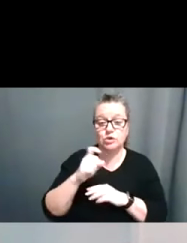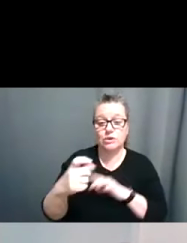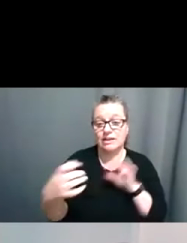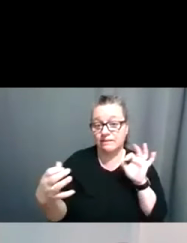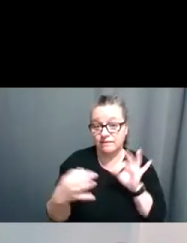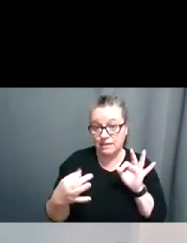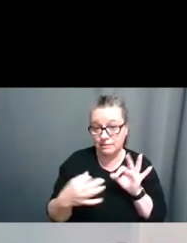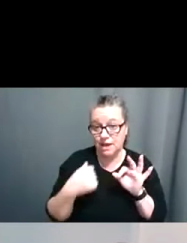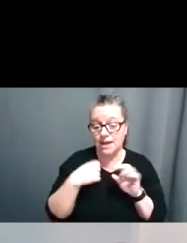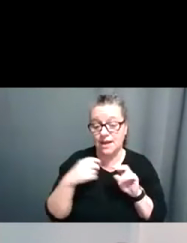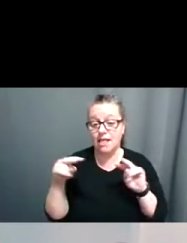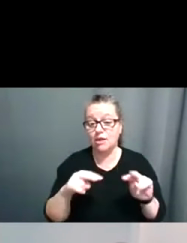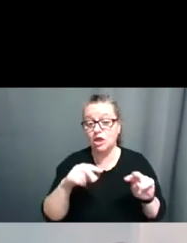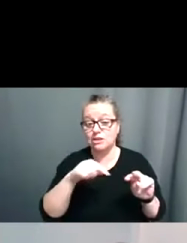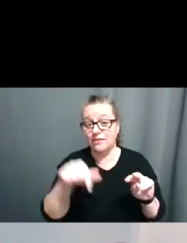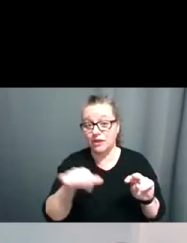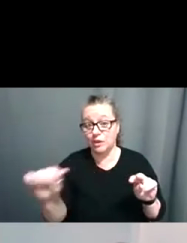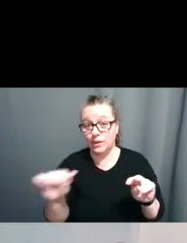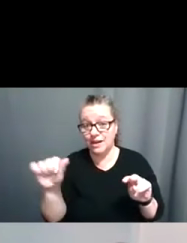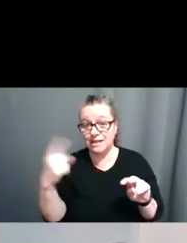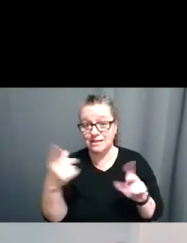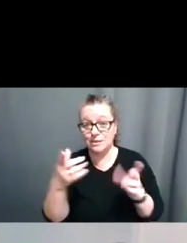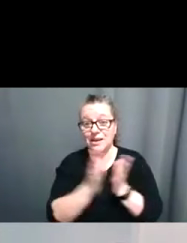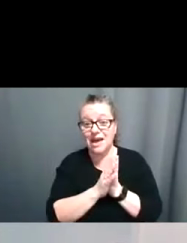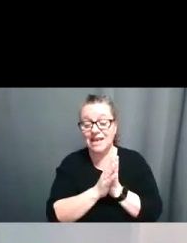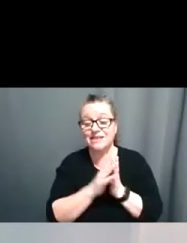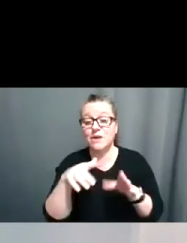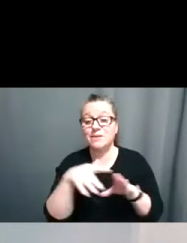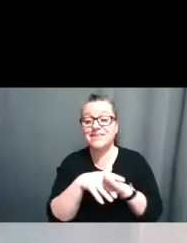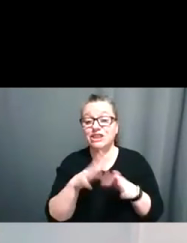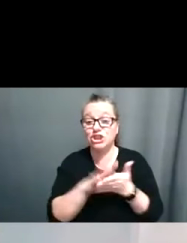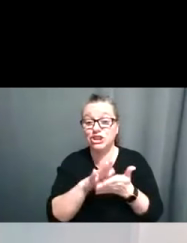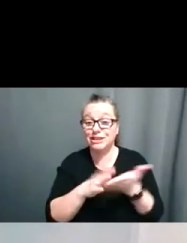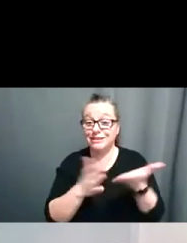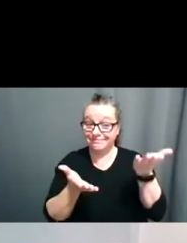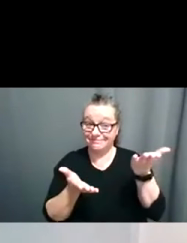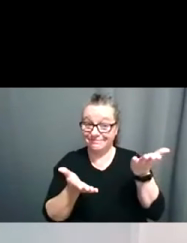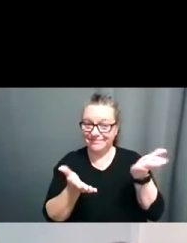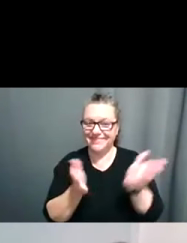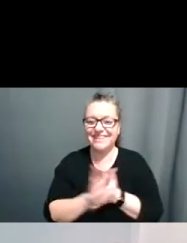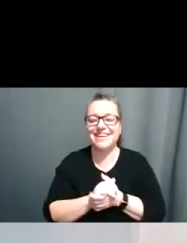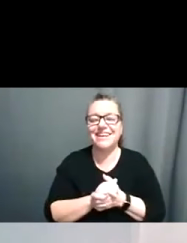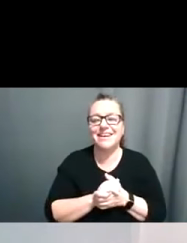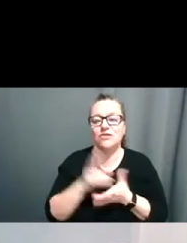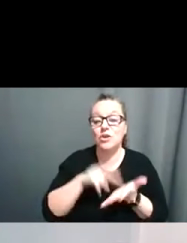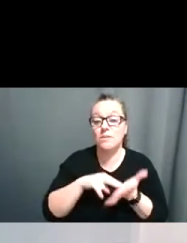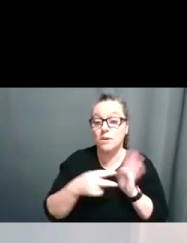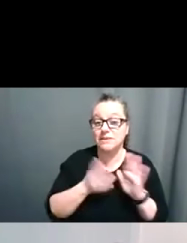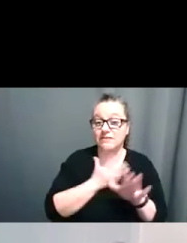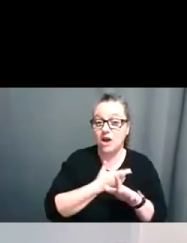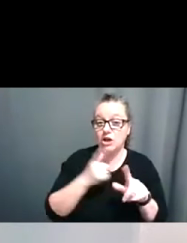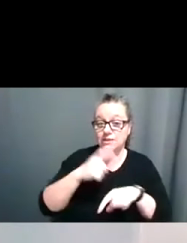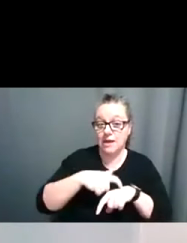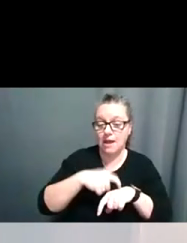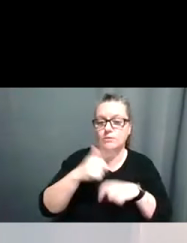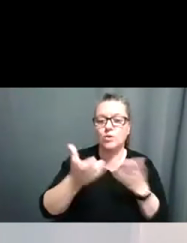did peek at the Q&A and saw somebody asked if there was a cheat sheet. Here it is, right? For the purposes of our time today, we're going to let you take